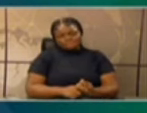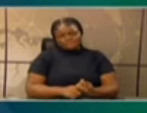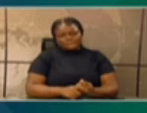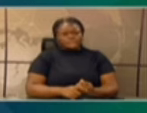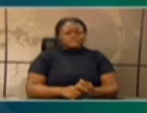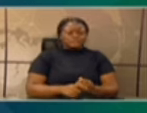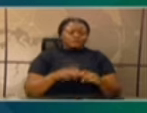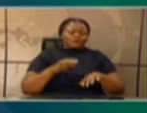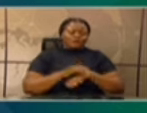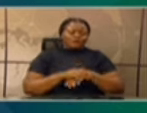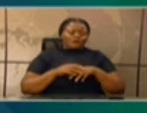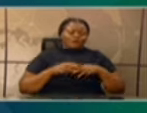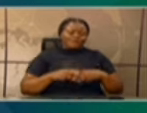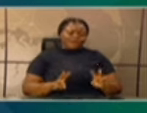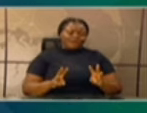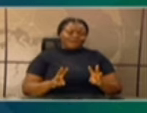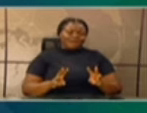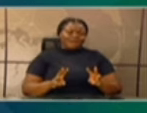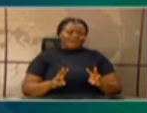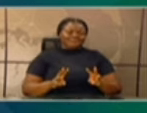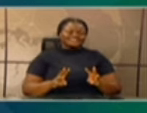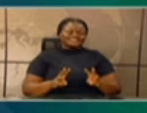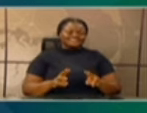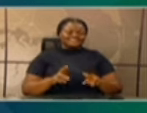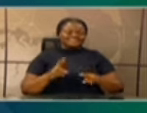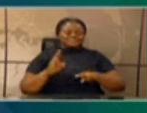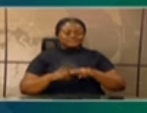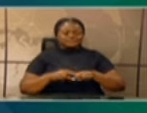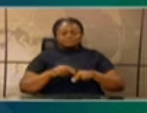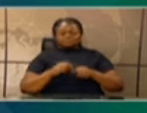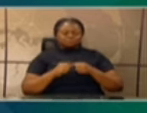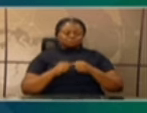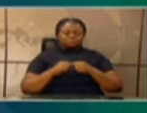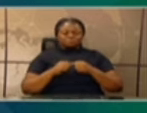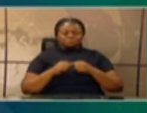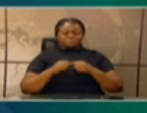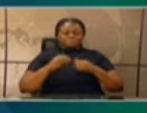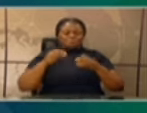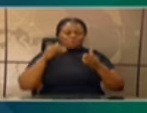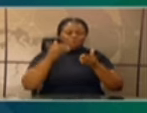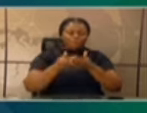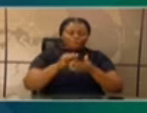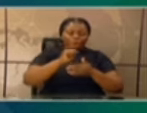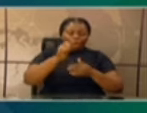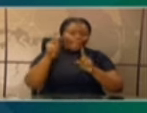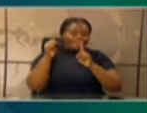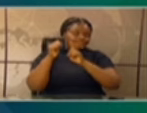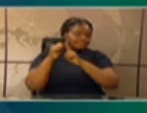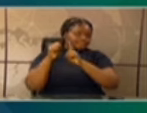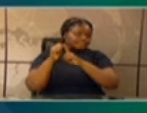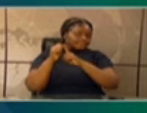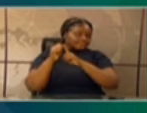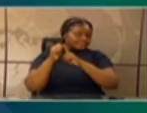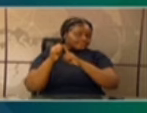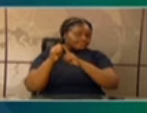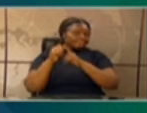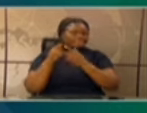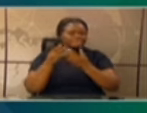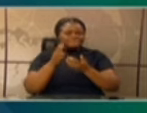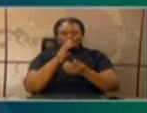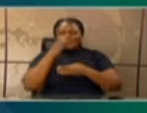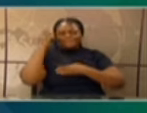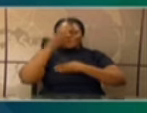Jenem kwa ni muko no. Maybe I do here in Luxembourg between France and Luxembourg. Eye ti senka ye be fe no